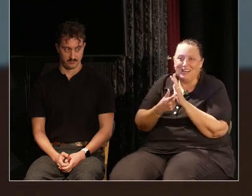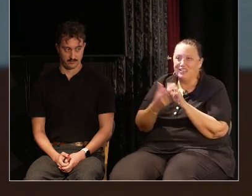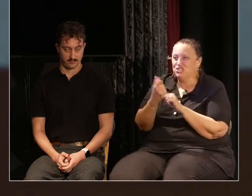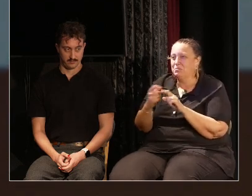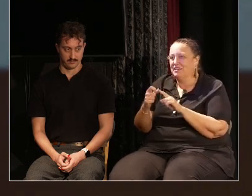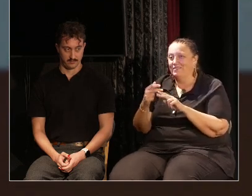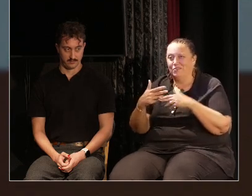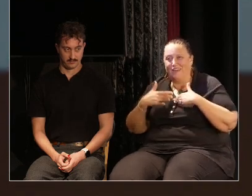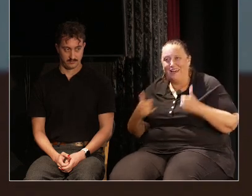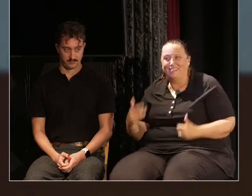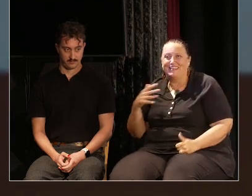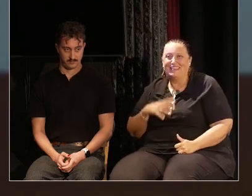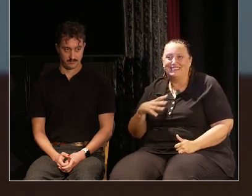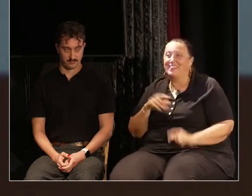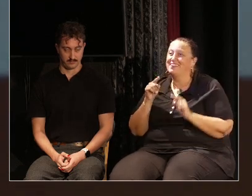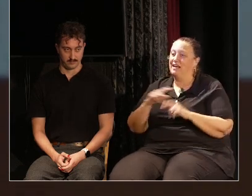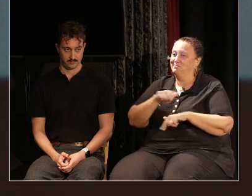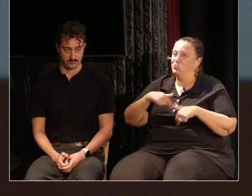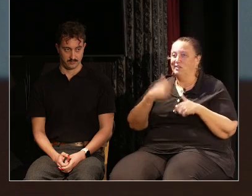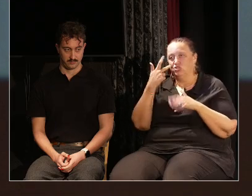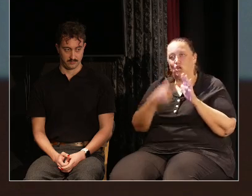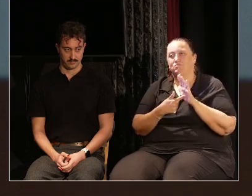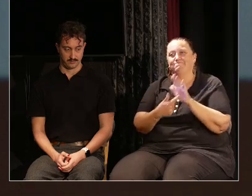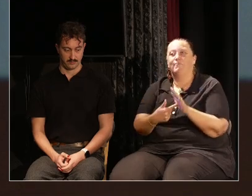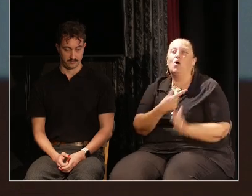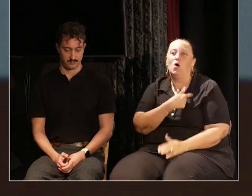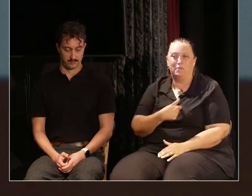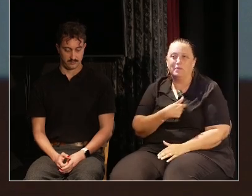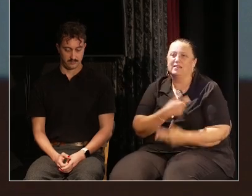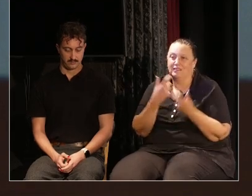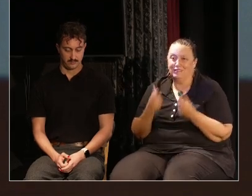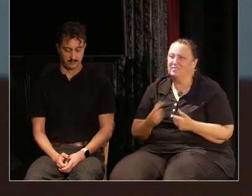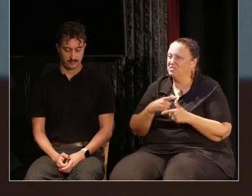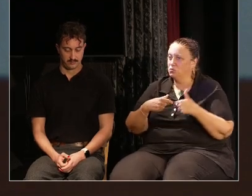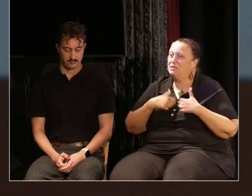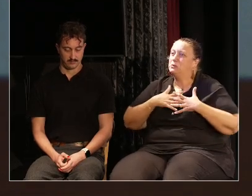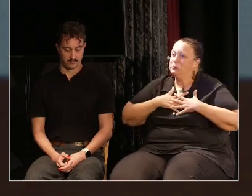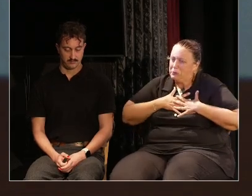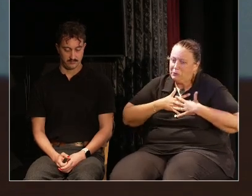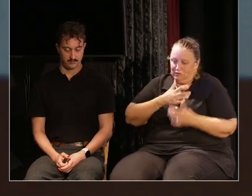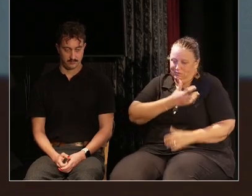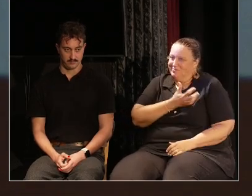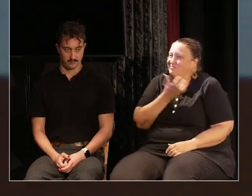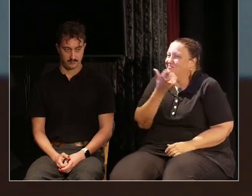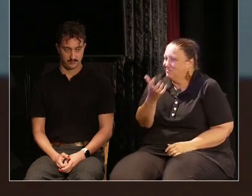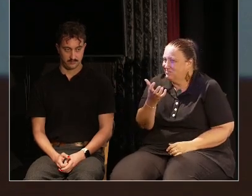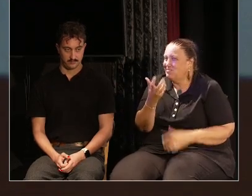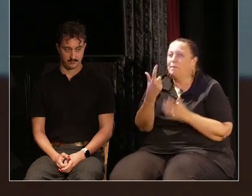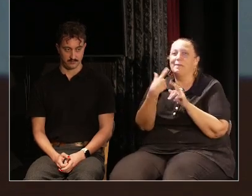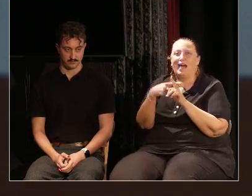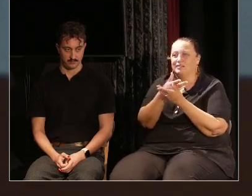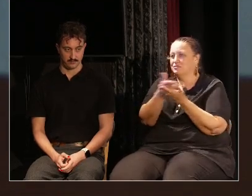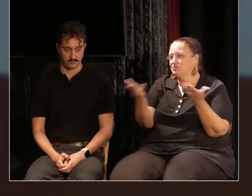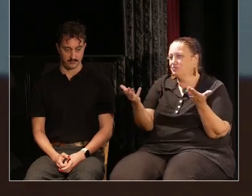So that is a sign of our commitment. That is a sign of how passionate we are about this, how grateful we are